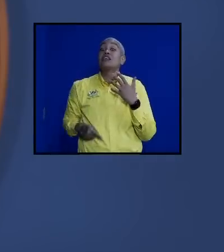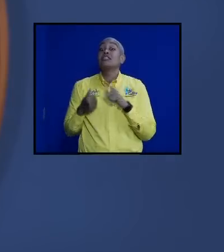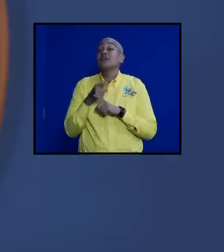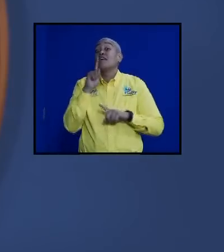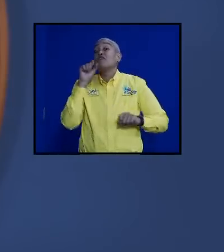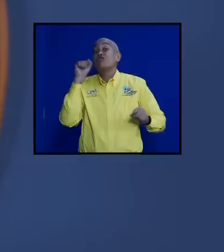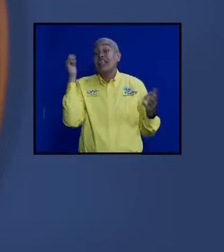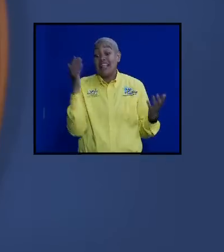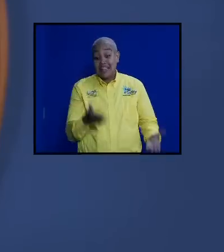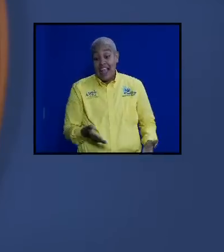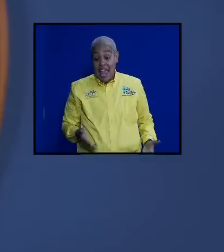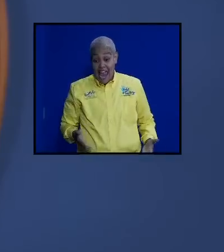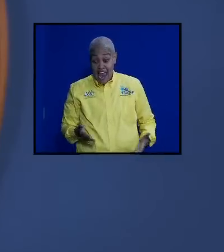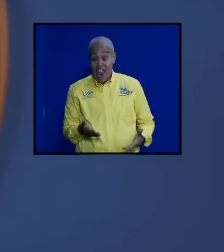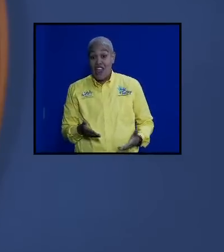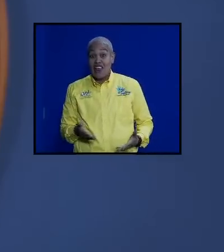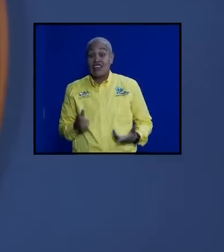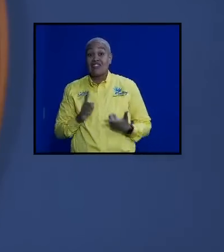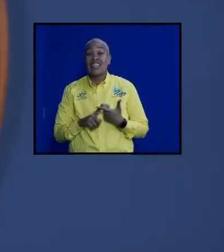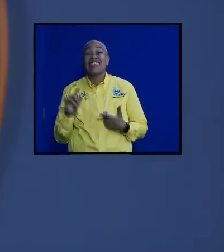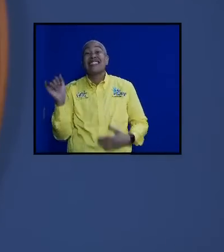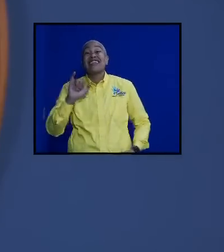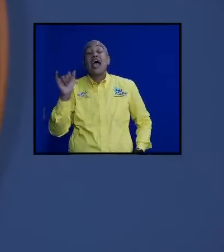there, as was